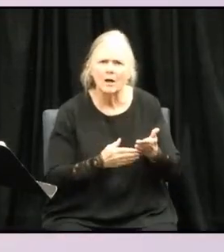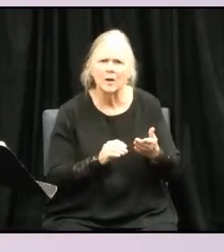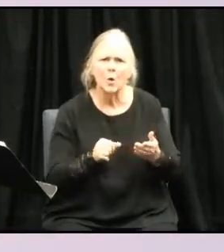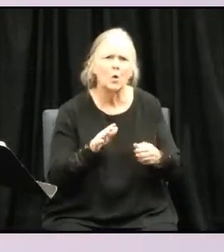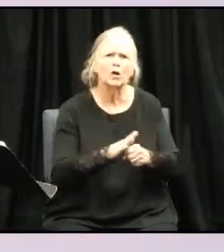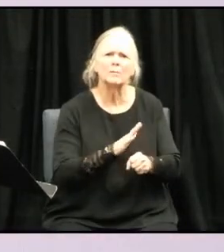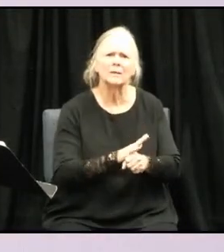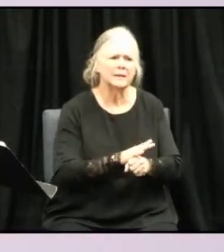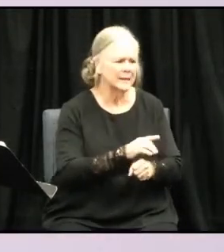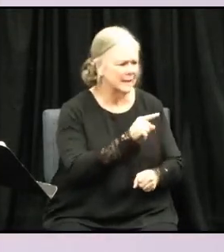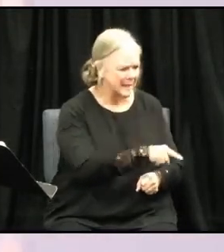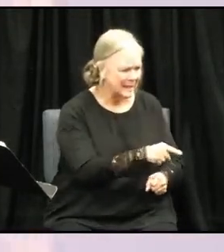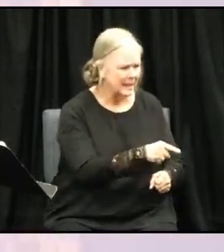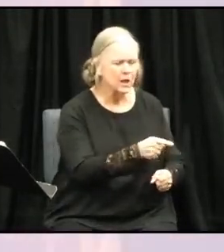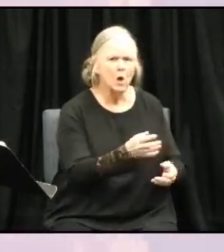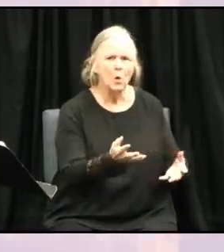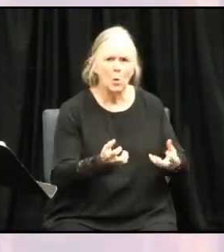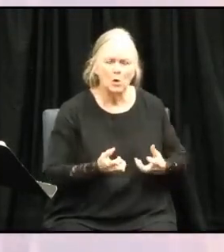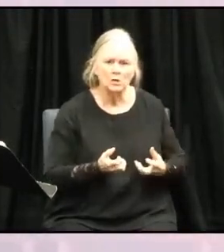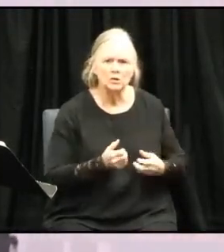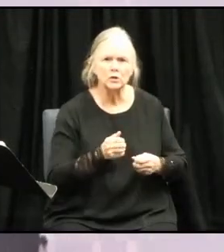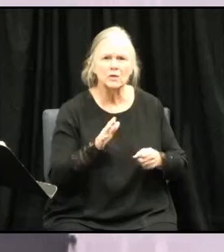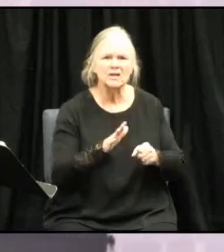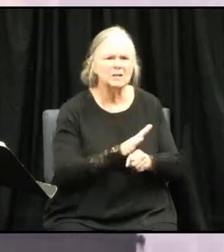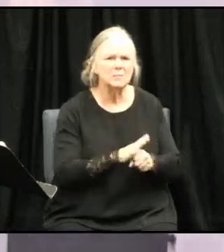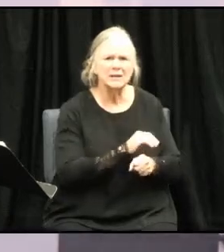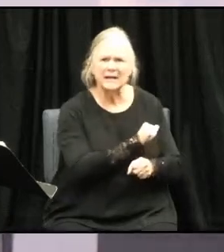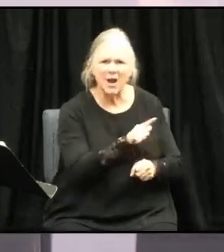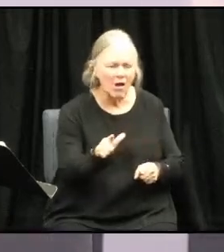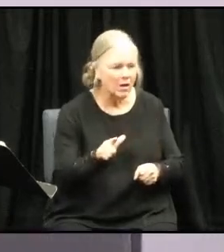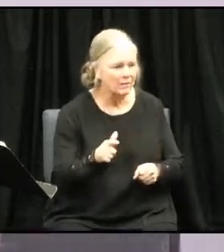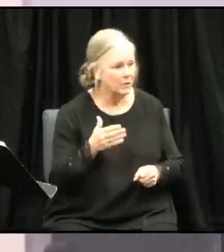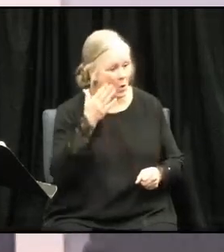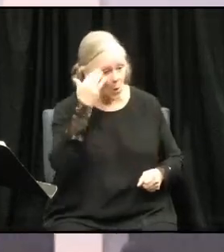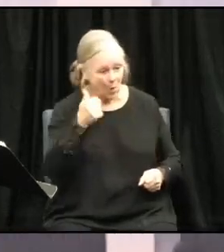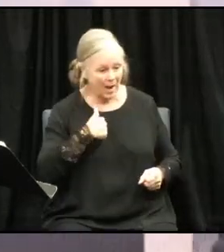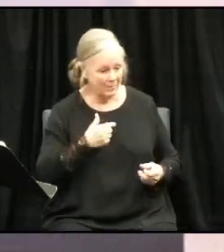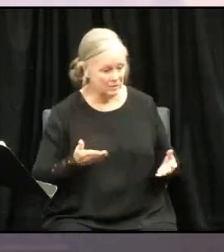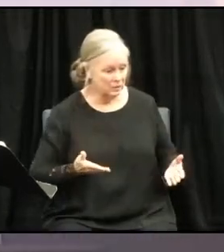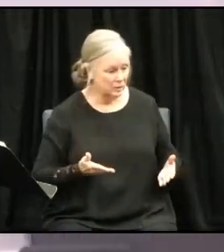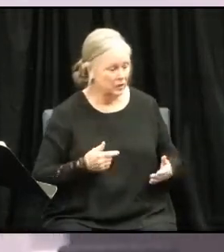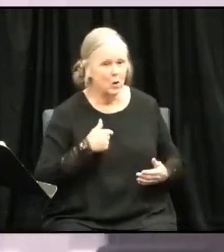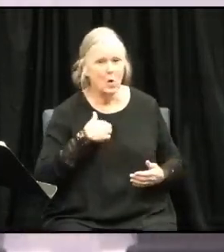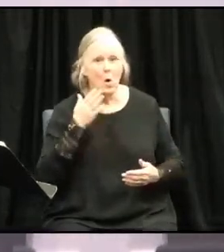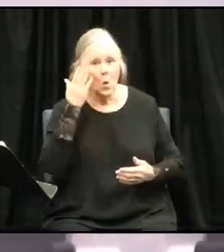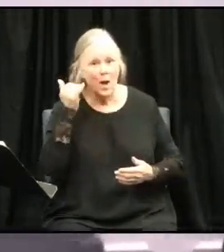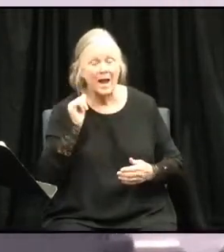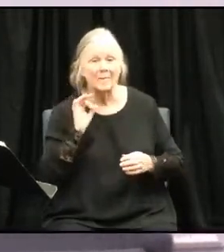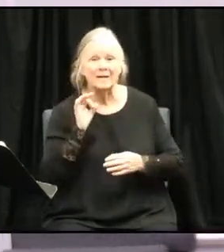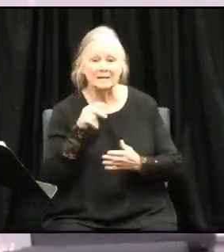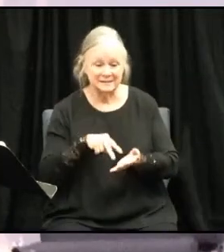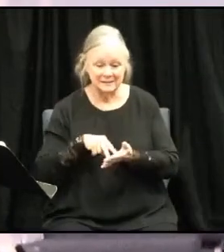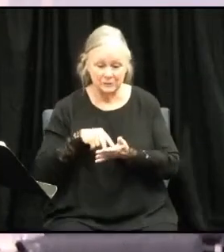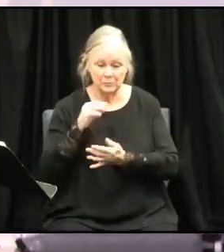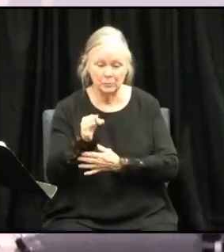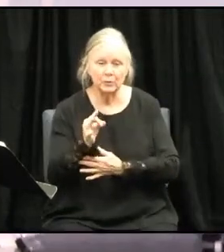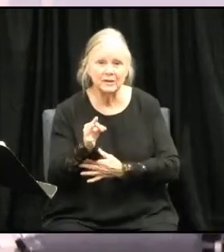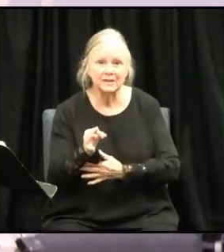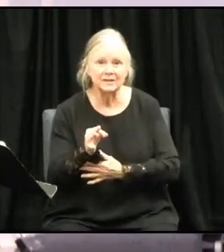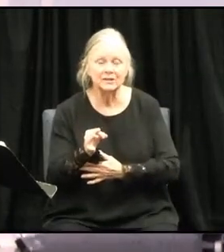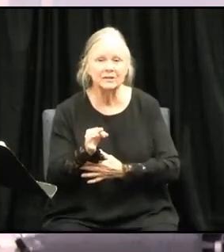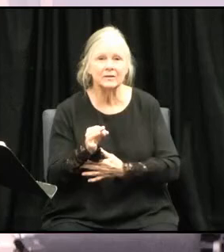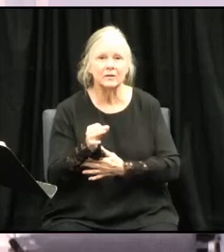Completely. Why has he not done it by now? Why am I still here? Why am I preaching the gospel of Jesus Christ? Why are we celebrating